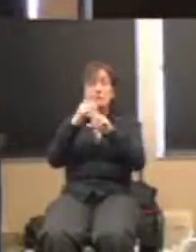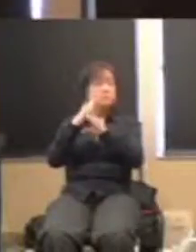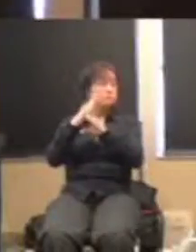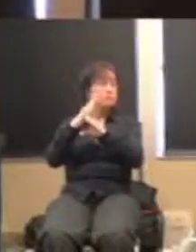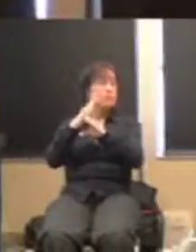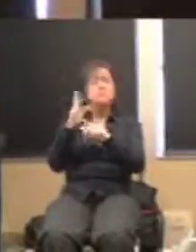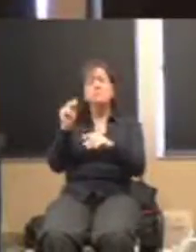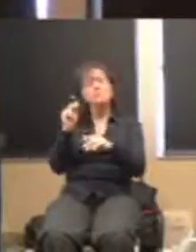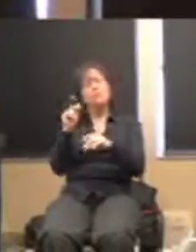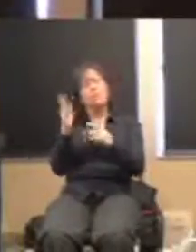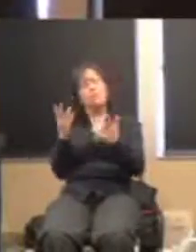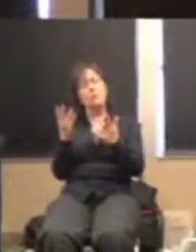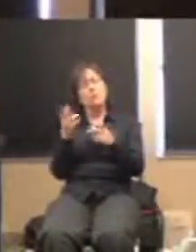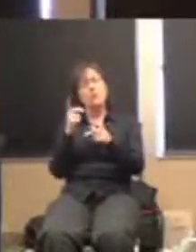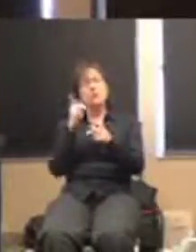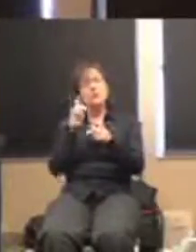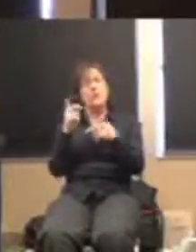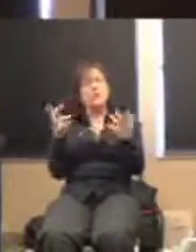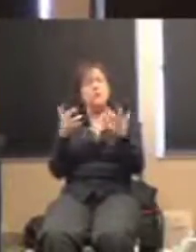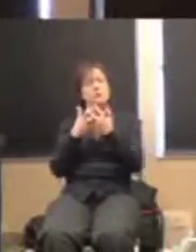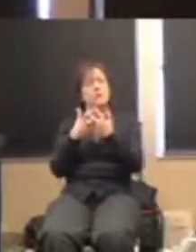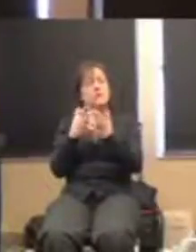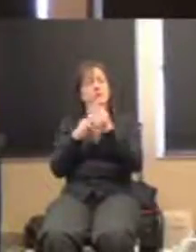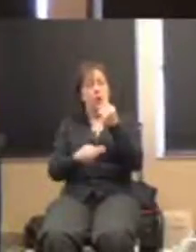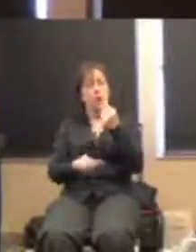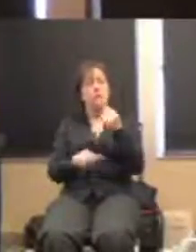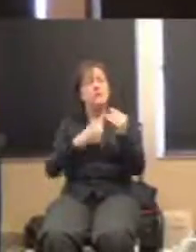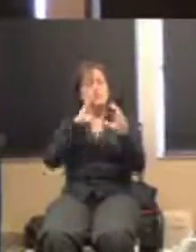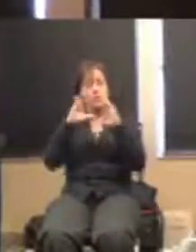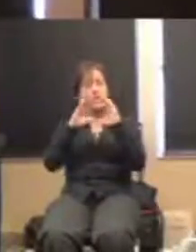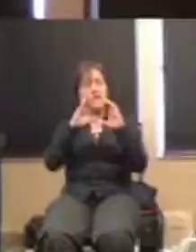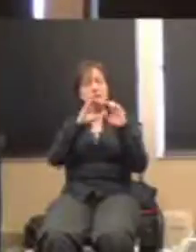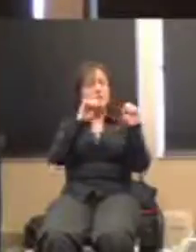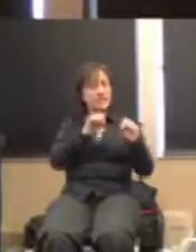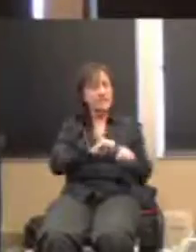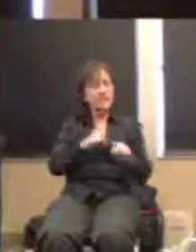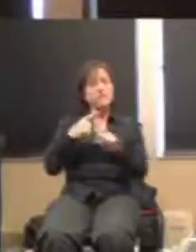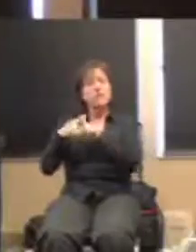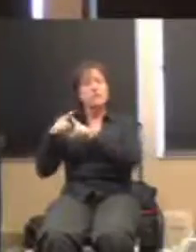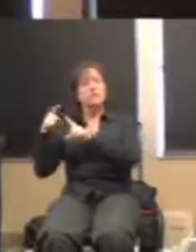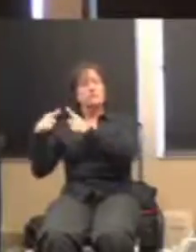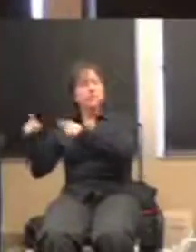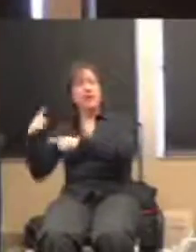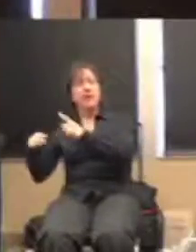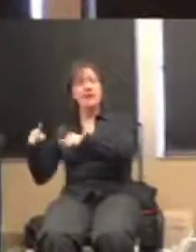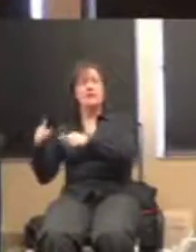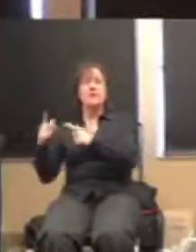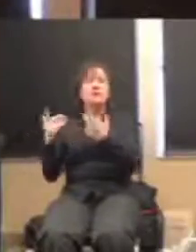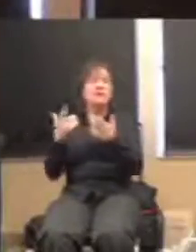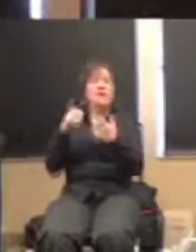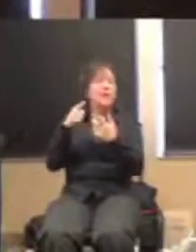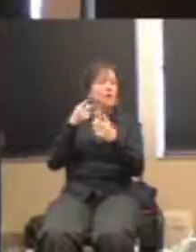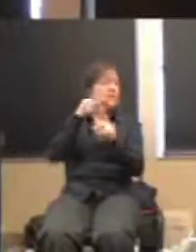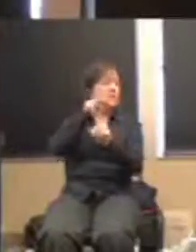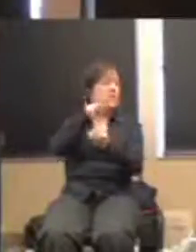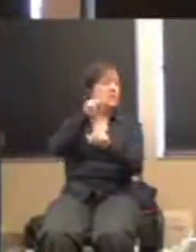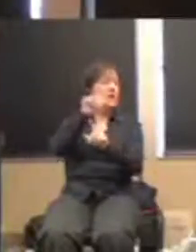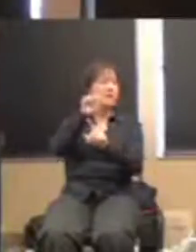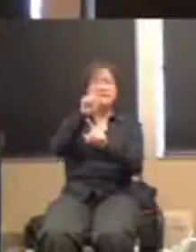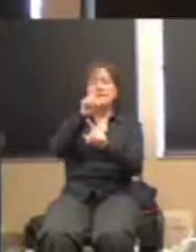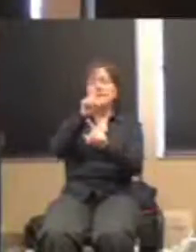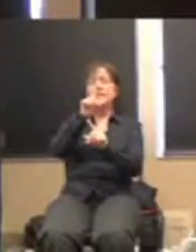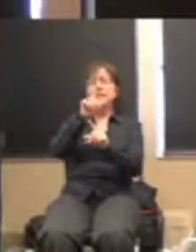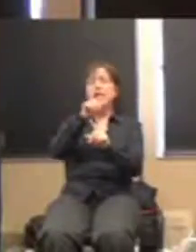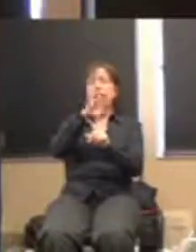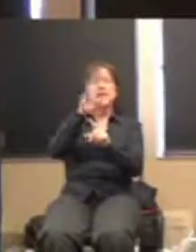Absolutely not. But for that formal communication system, wearing my ASD hat only right now, I never recommend